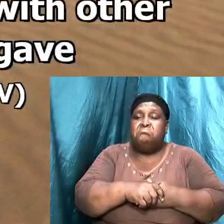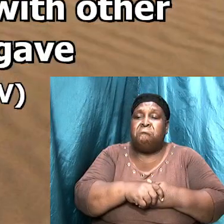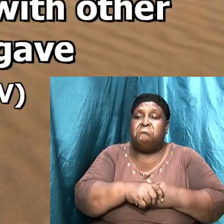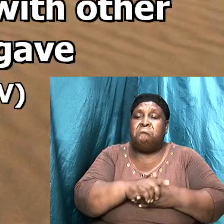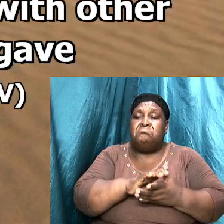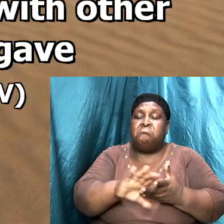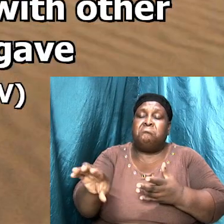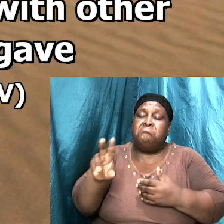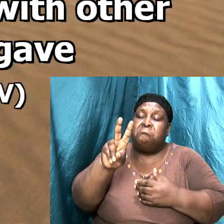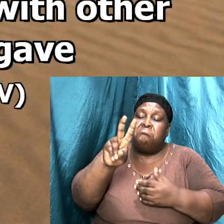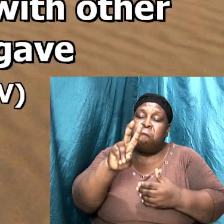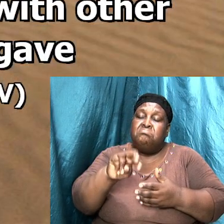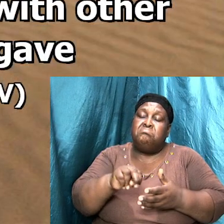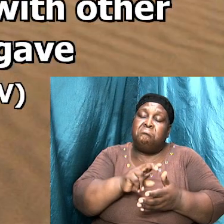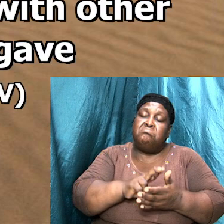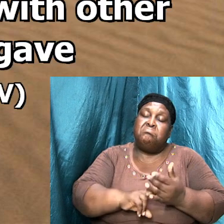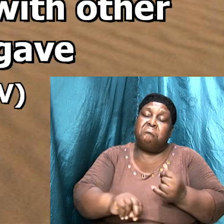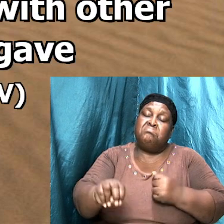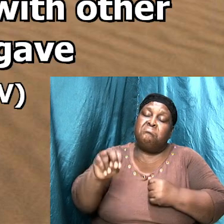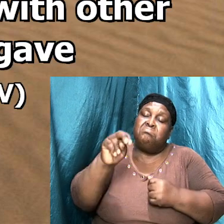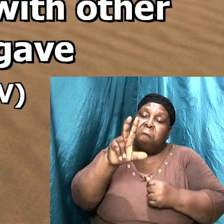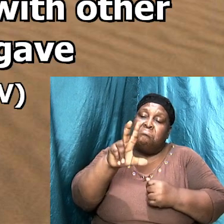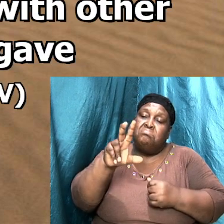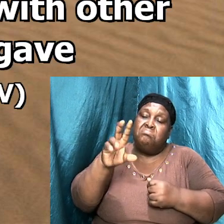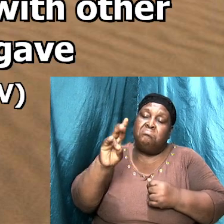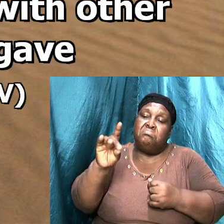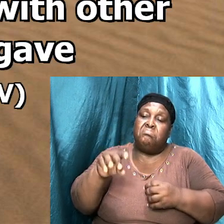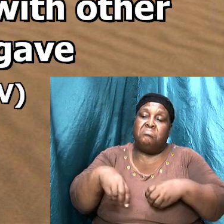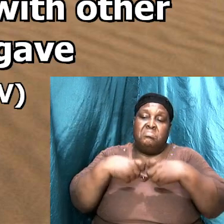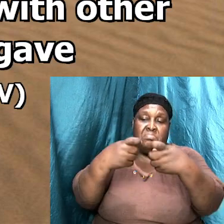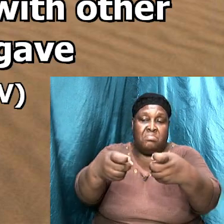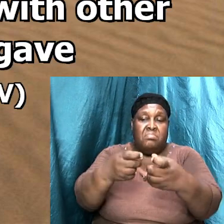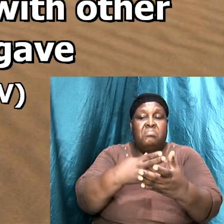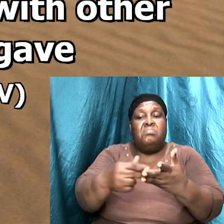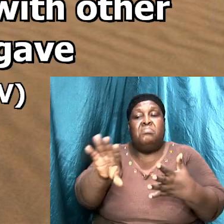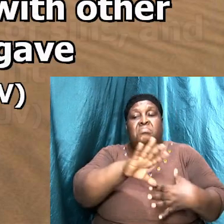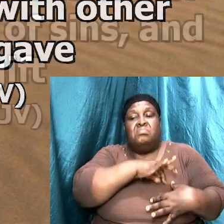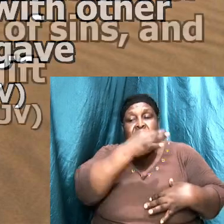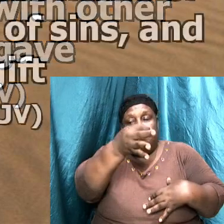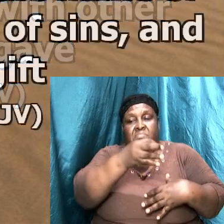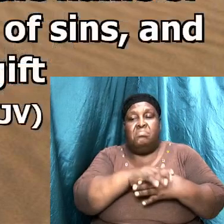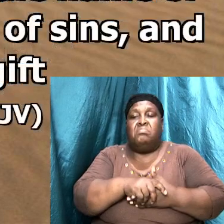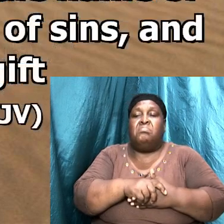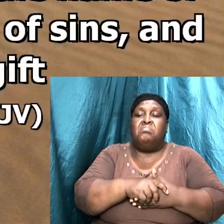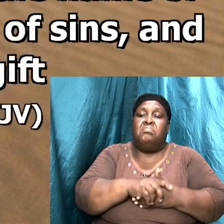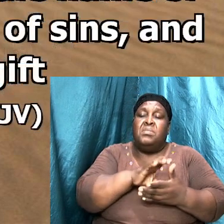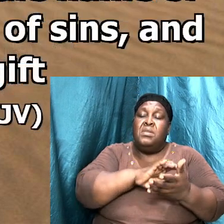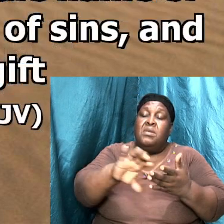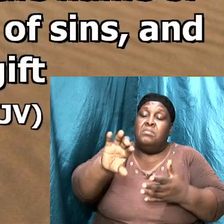38, the gift of the Holy Ghost. Acts 10,